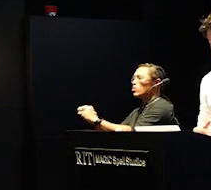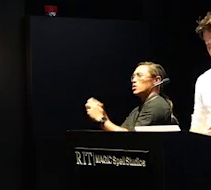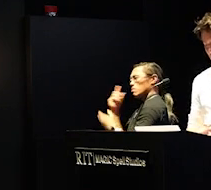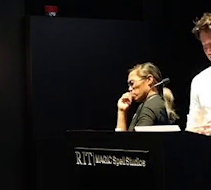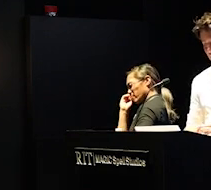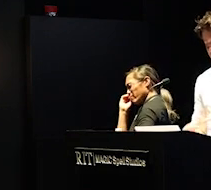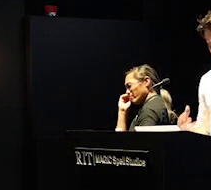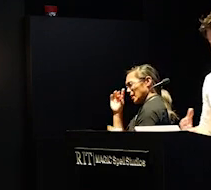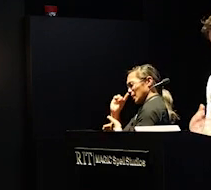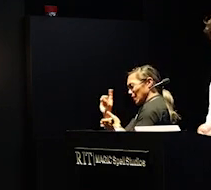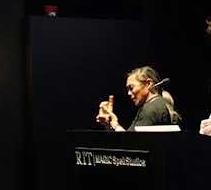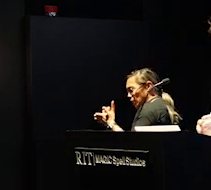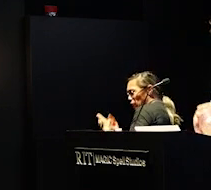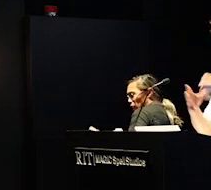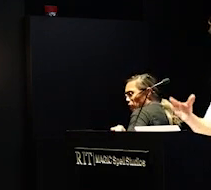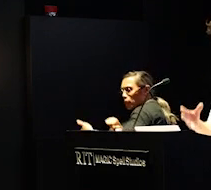to have a nice